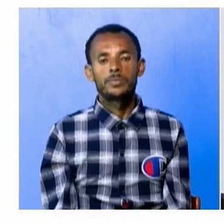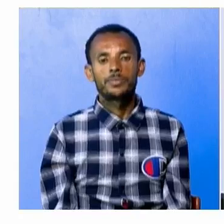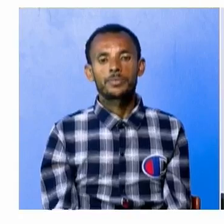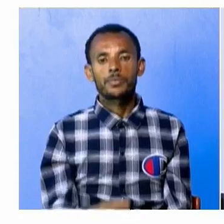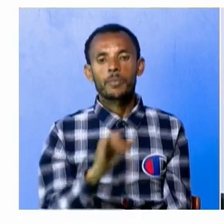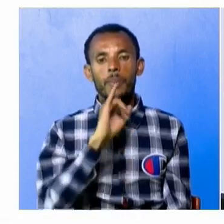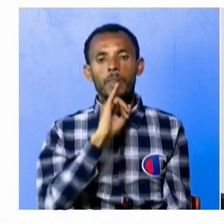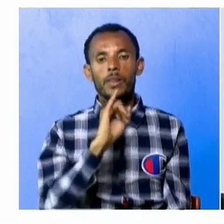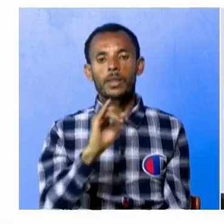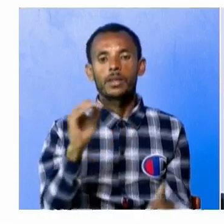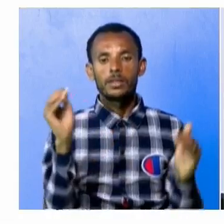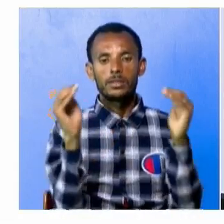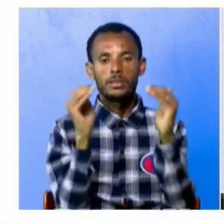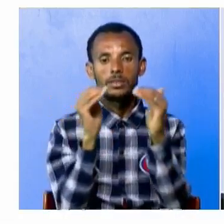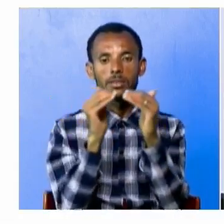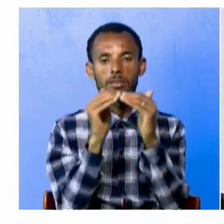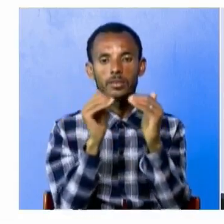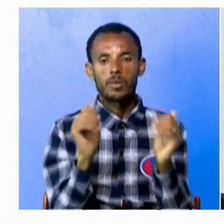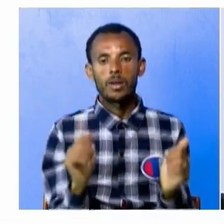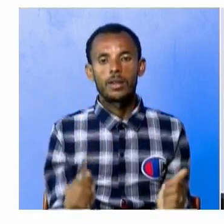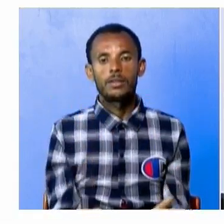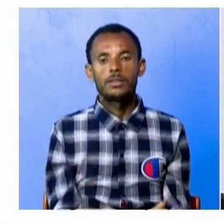is equal to